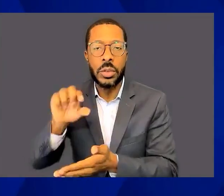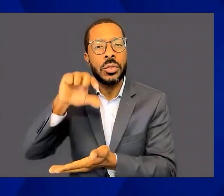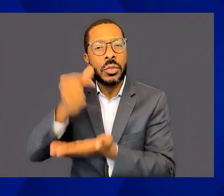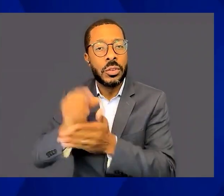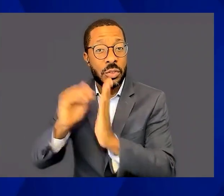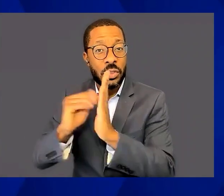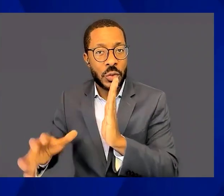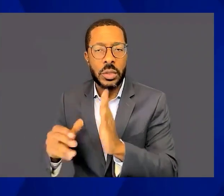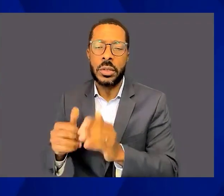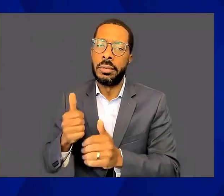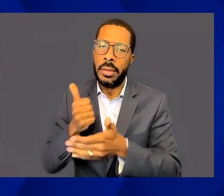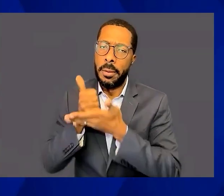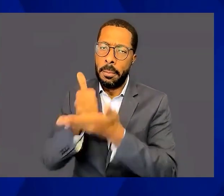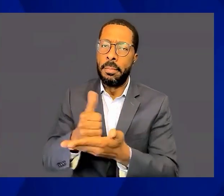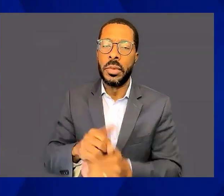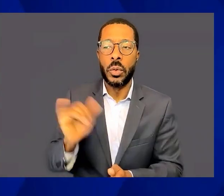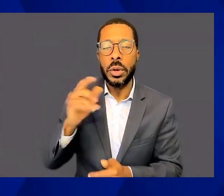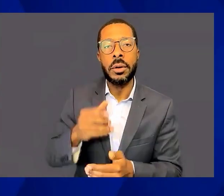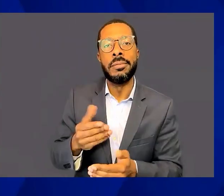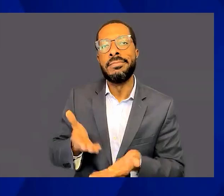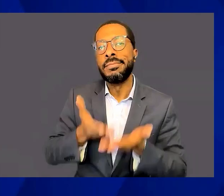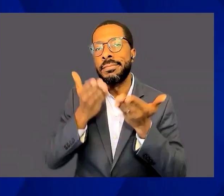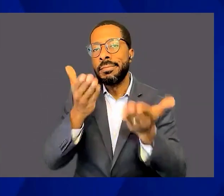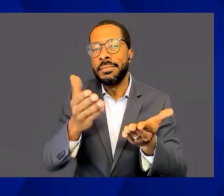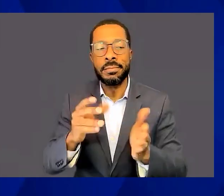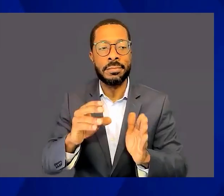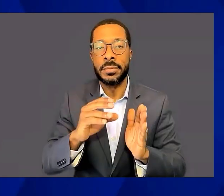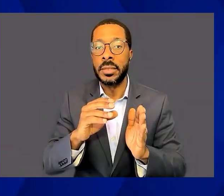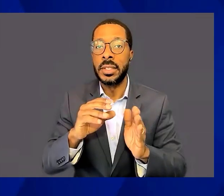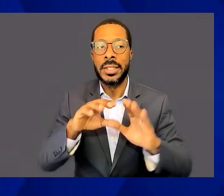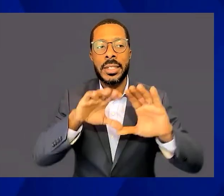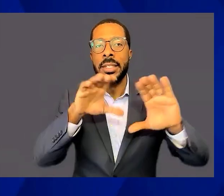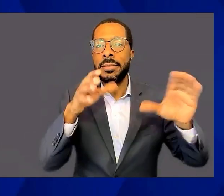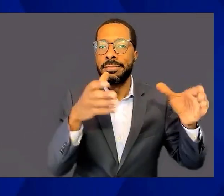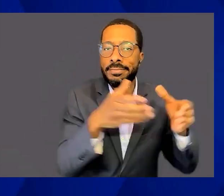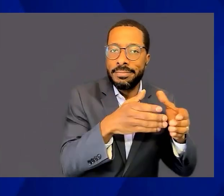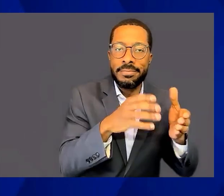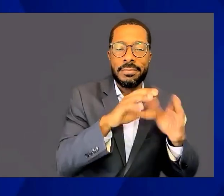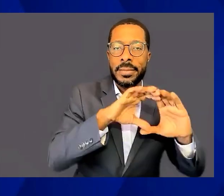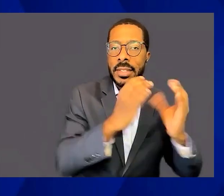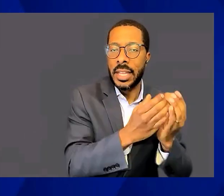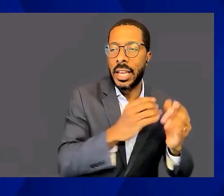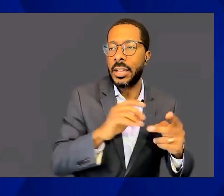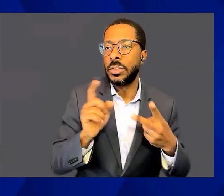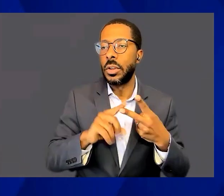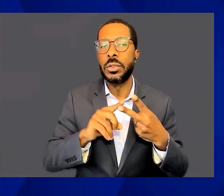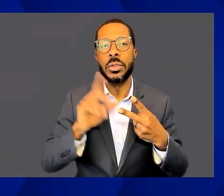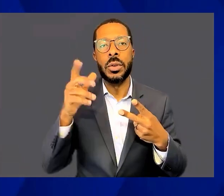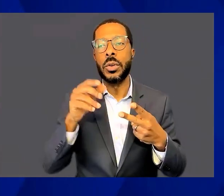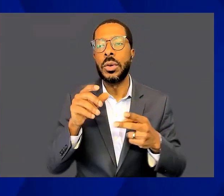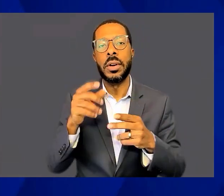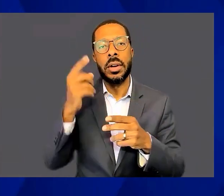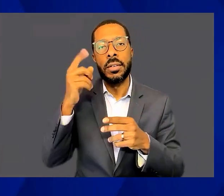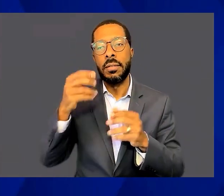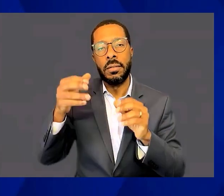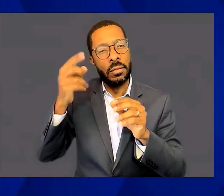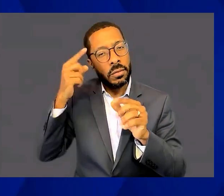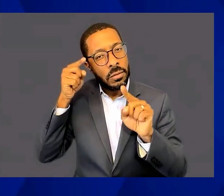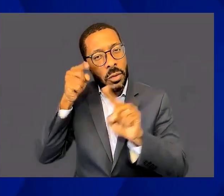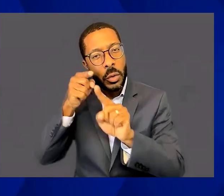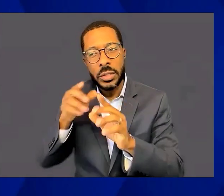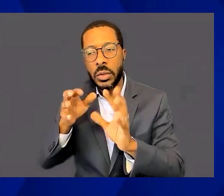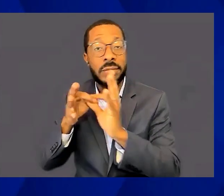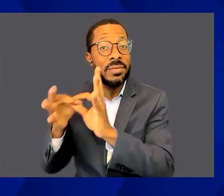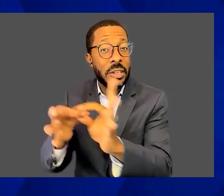on graduate school, focused on internships, focused on fellowships, and career opportunities. We connect students with